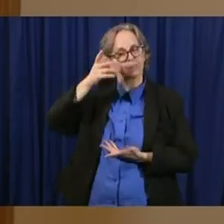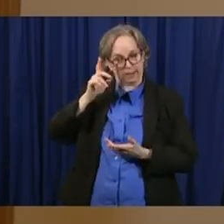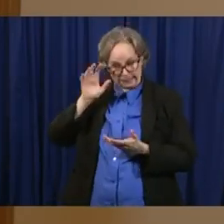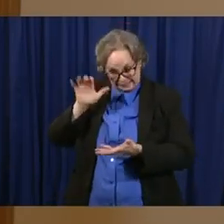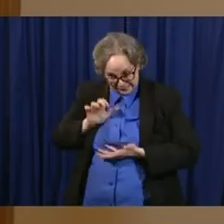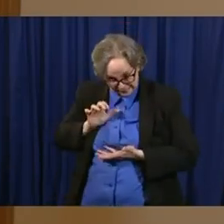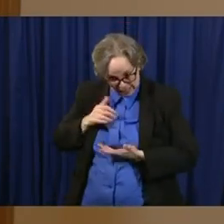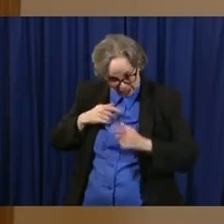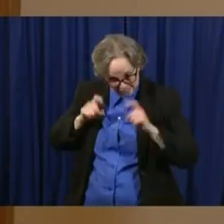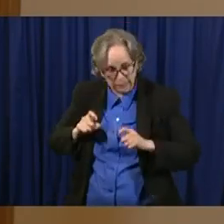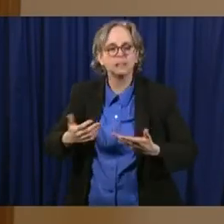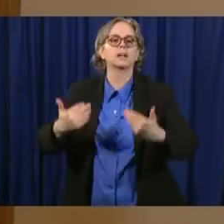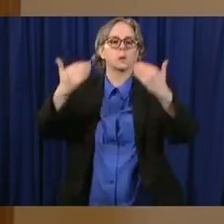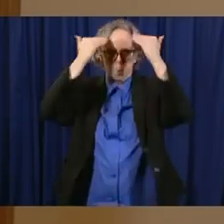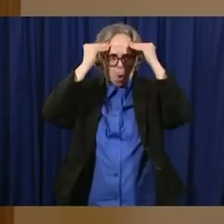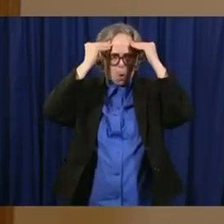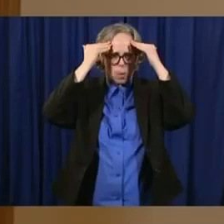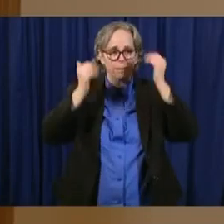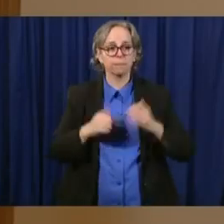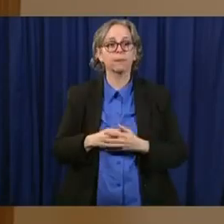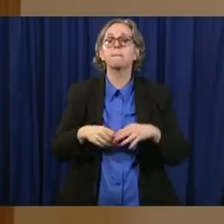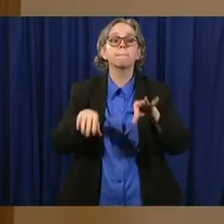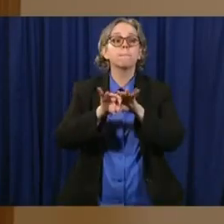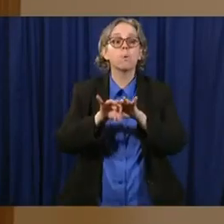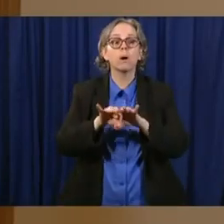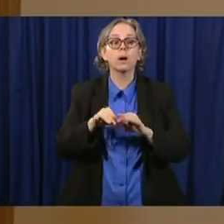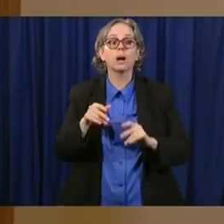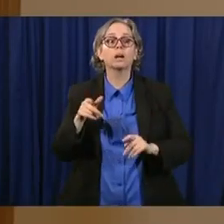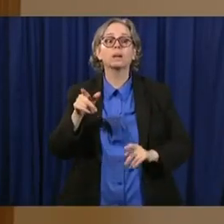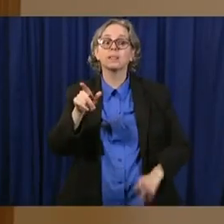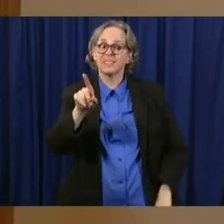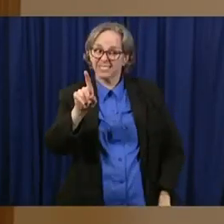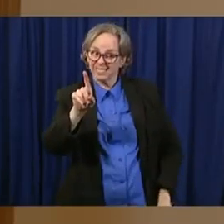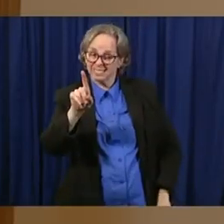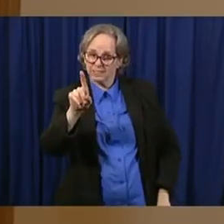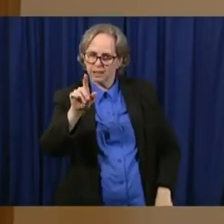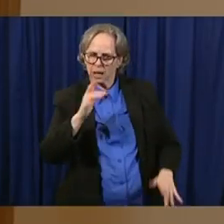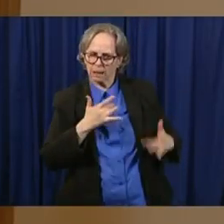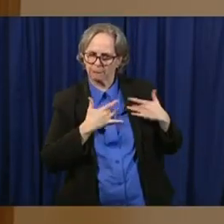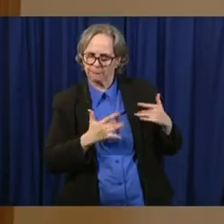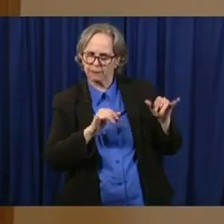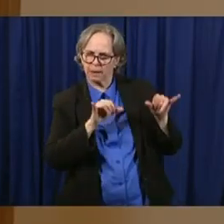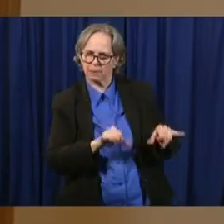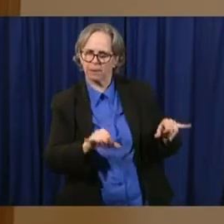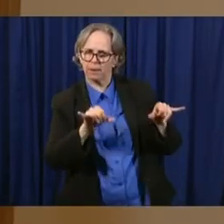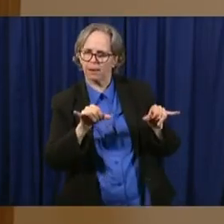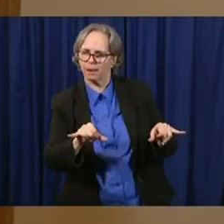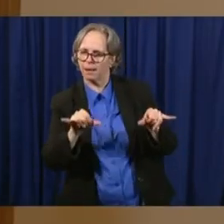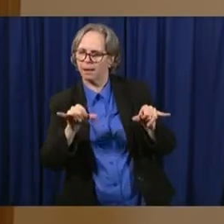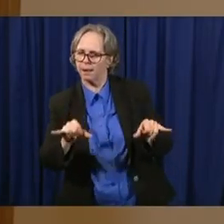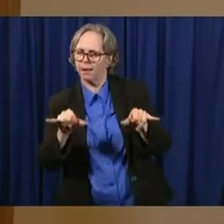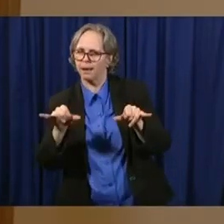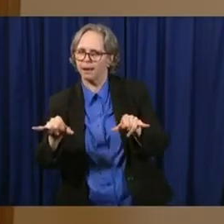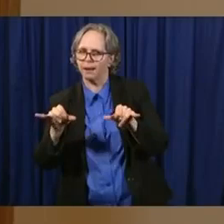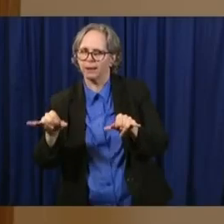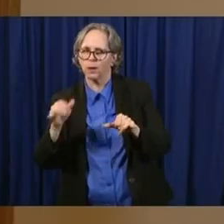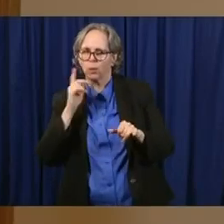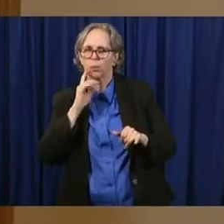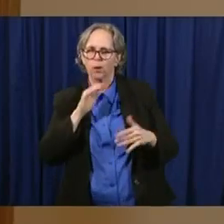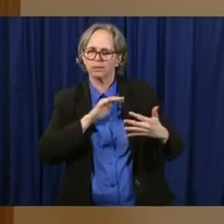is to continue to follow trends, and that's why we share that data as well. And we'll keep sharing more as we know